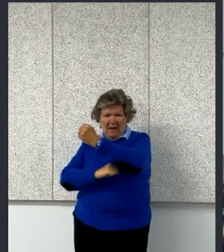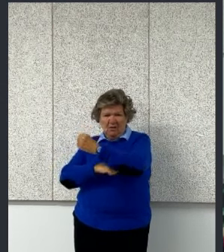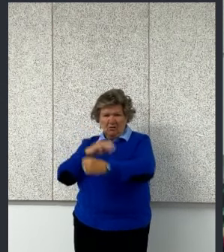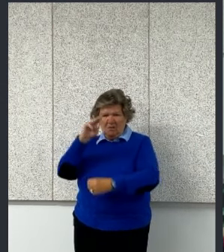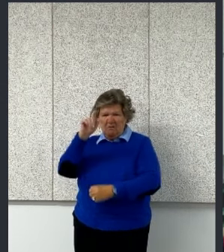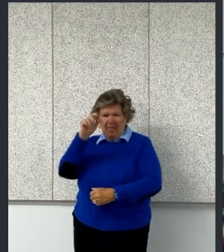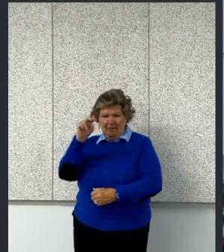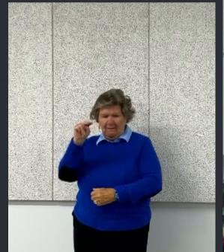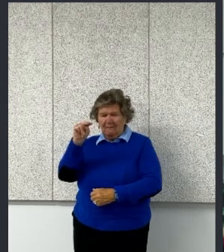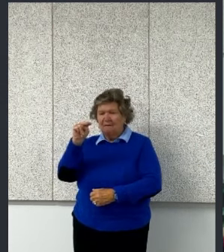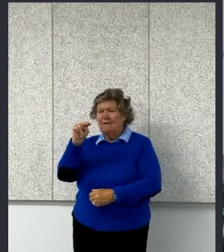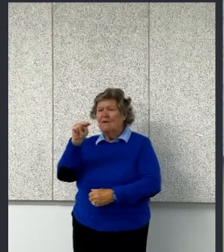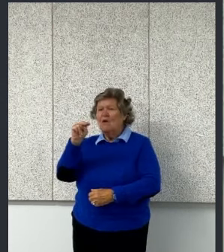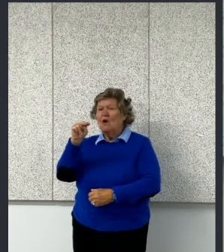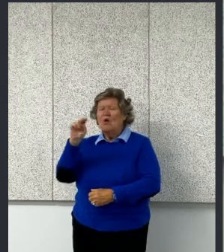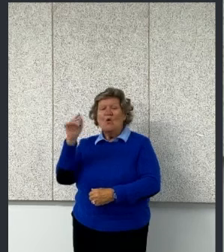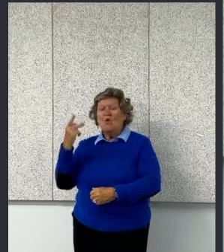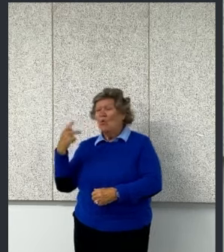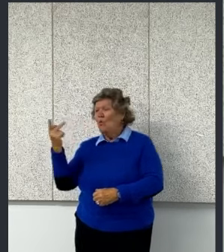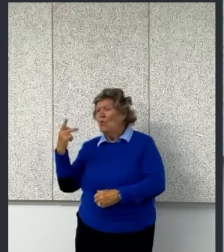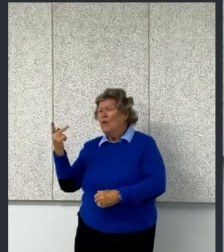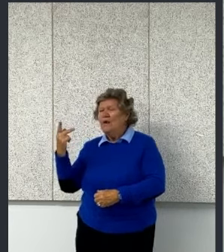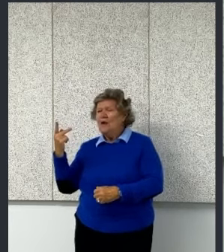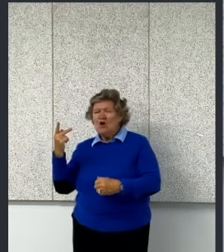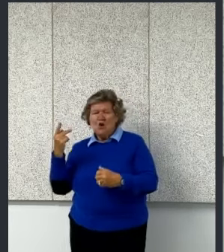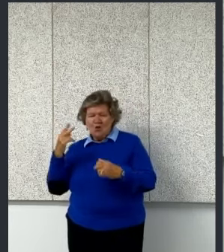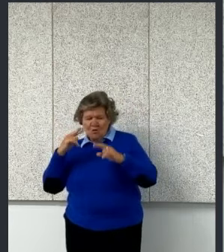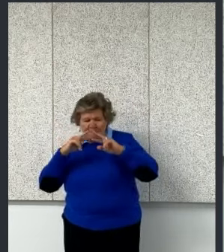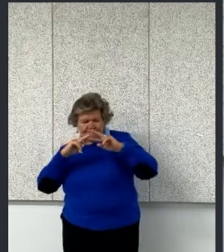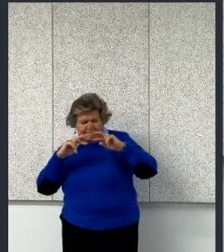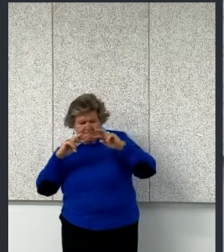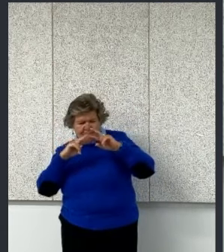are wading ever deeper into